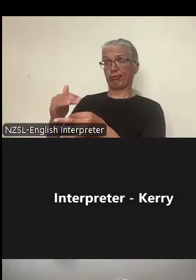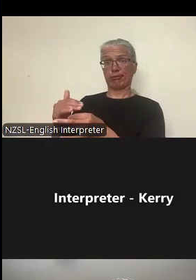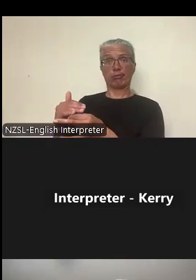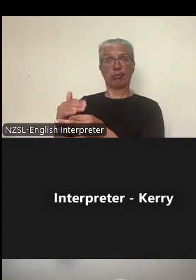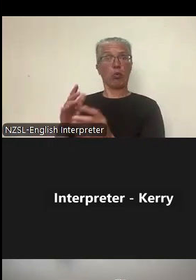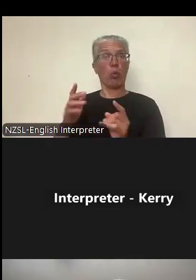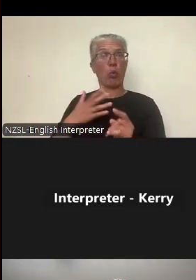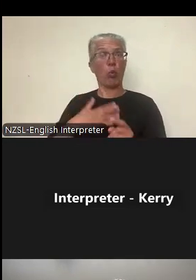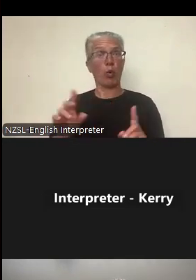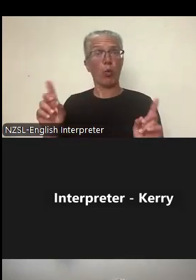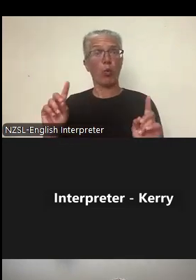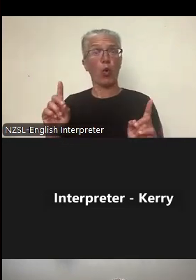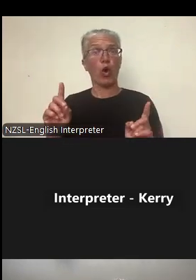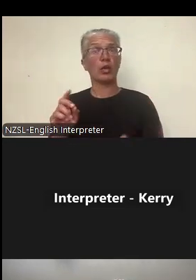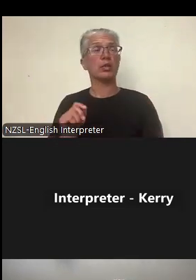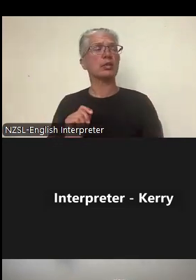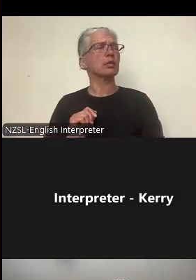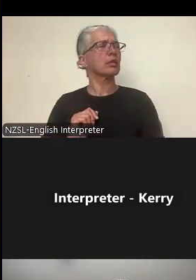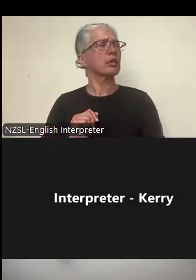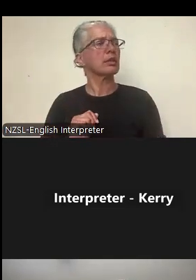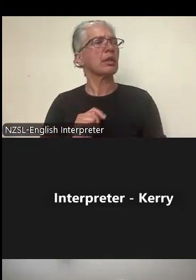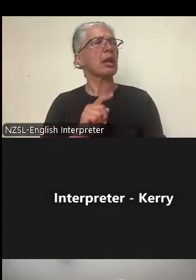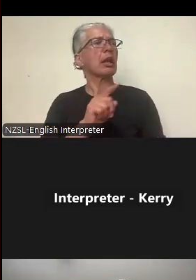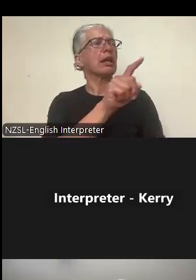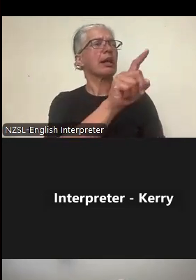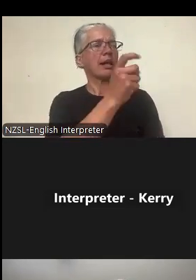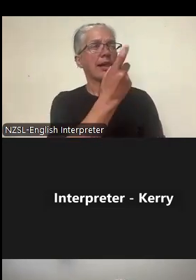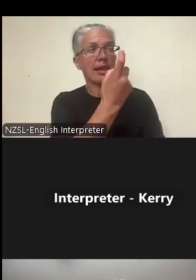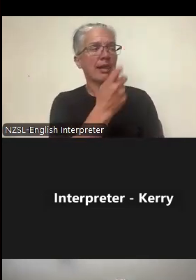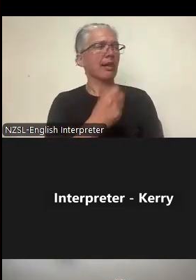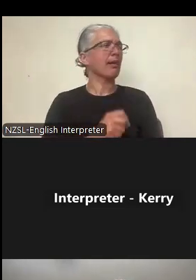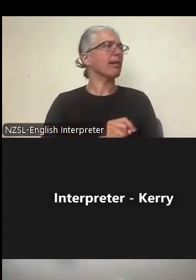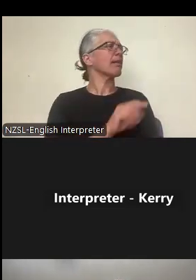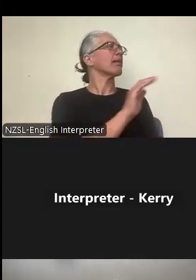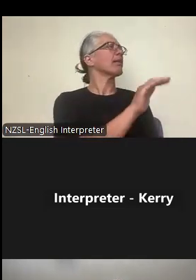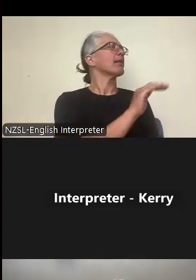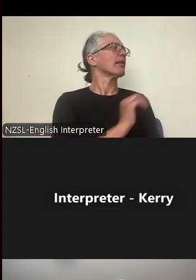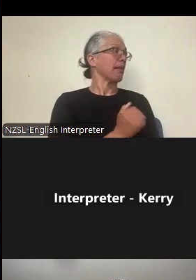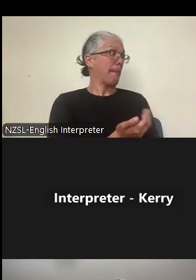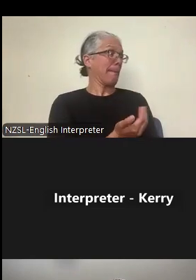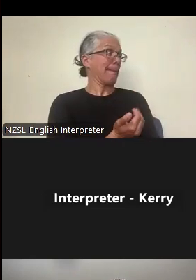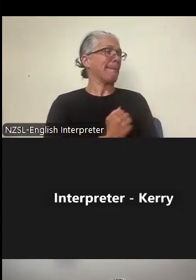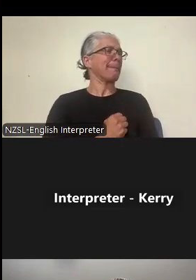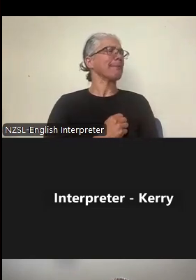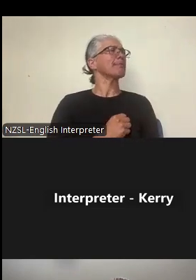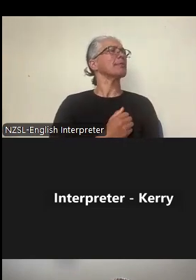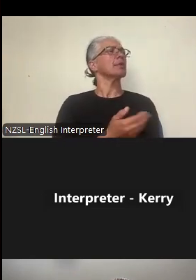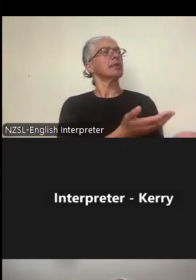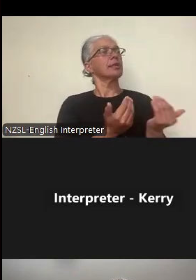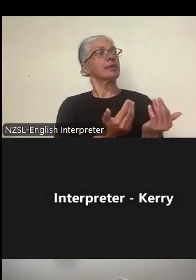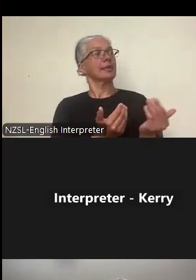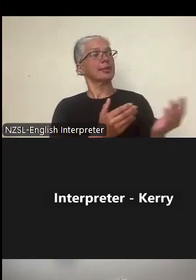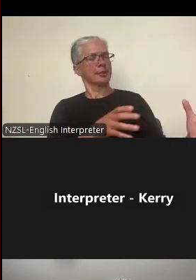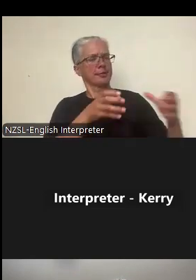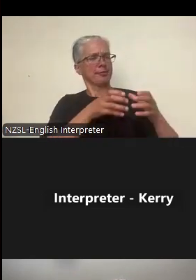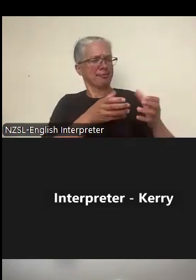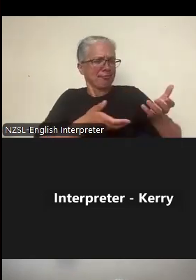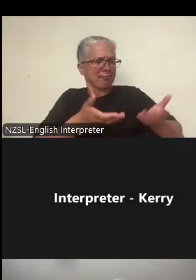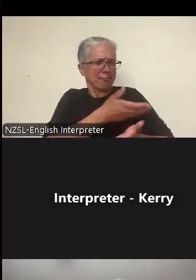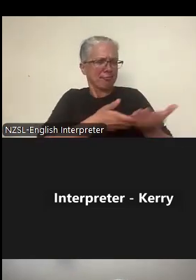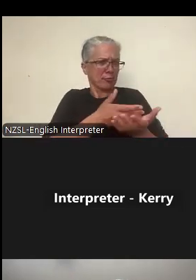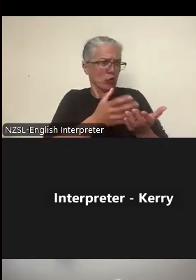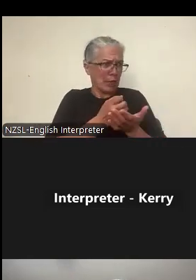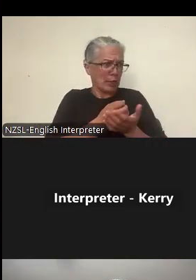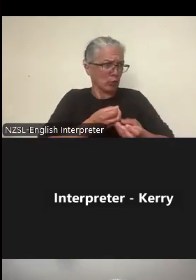with the volunteers or your champions or your visionaries and making sure they have the resources and professional development,